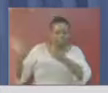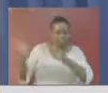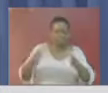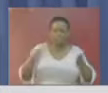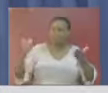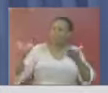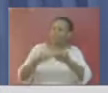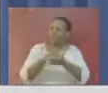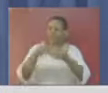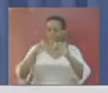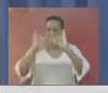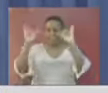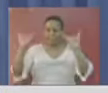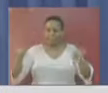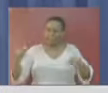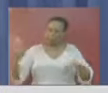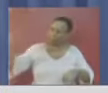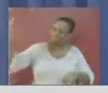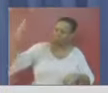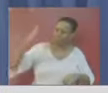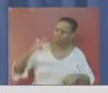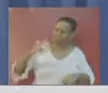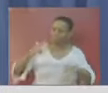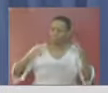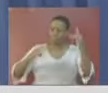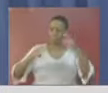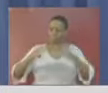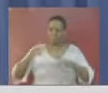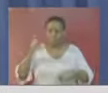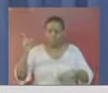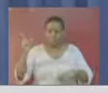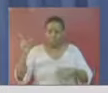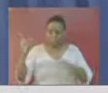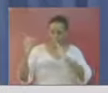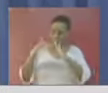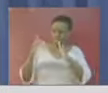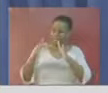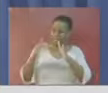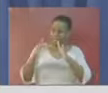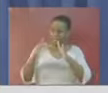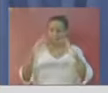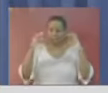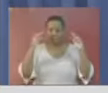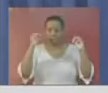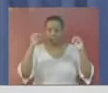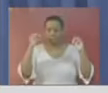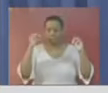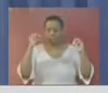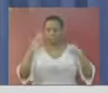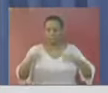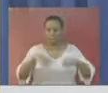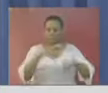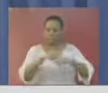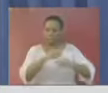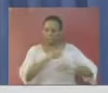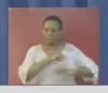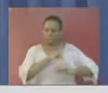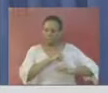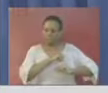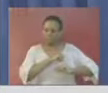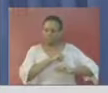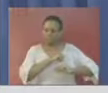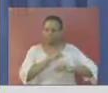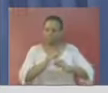you're contacting the Ministry of National Security that families and persons who are willing to go into these rooms and